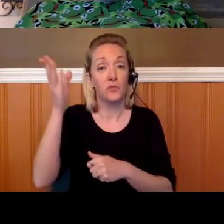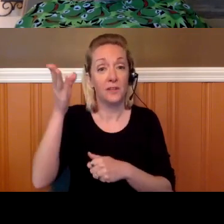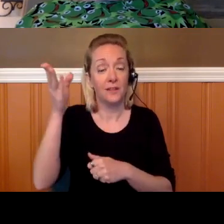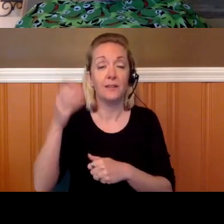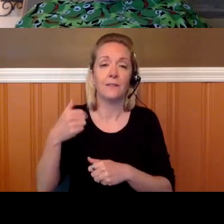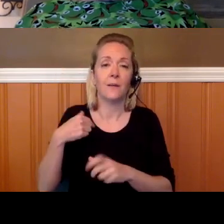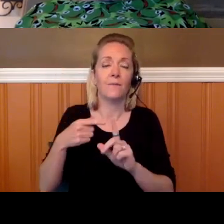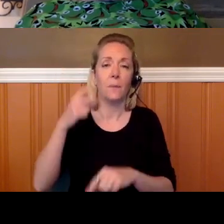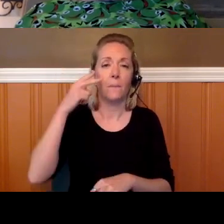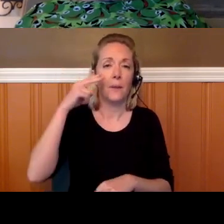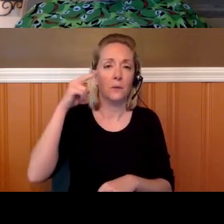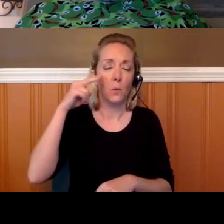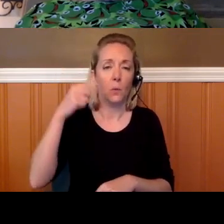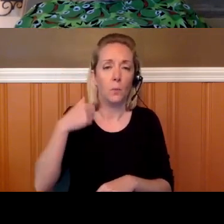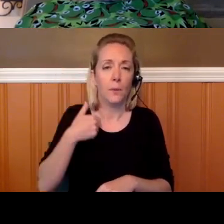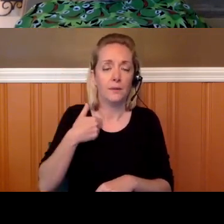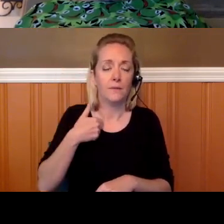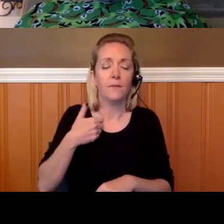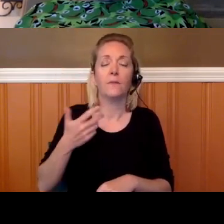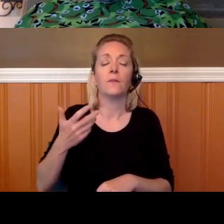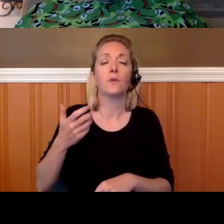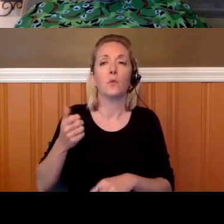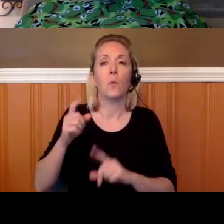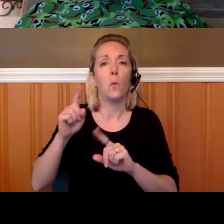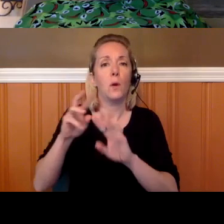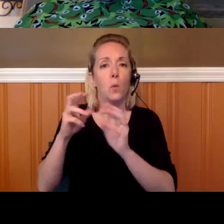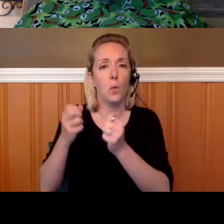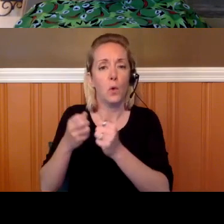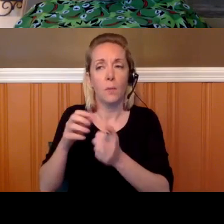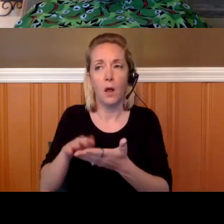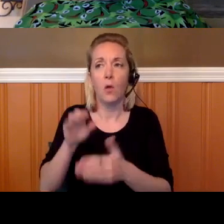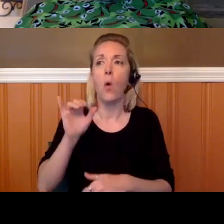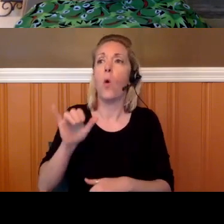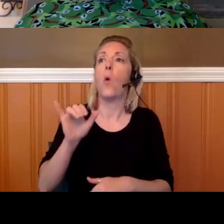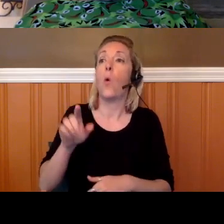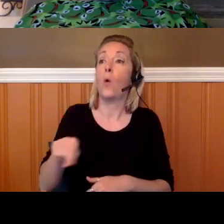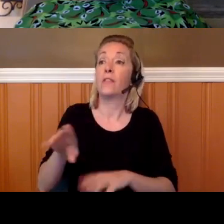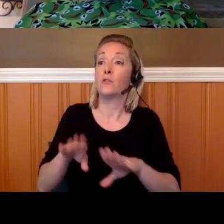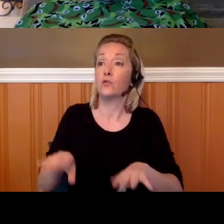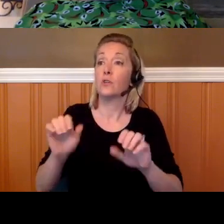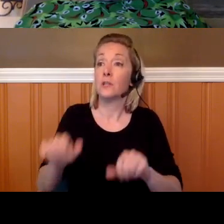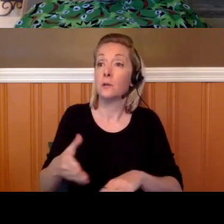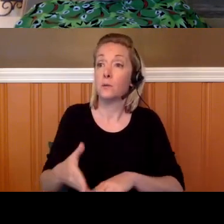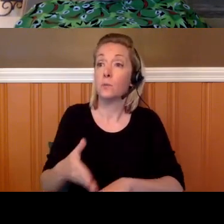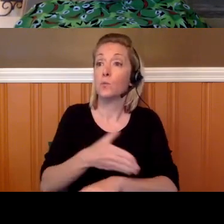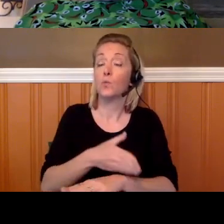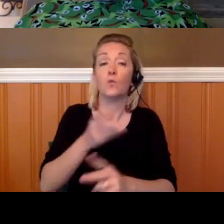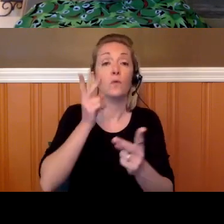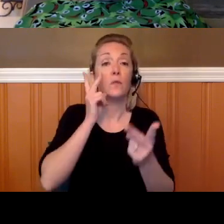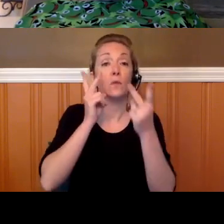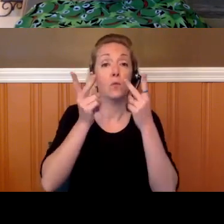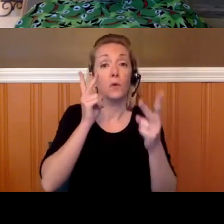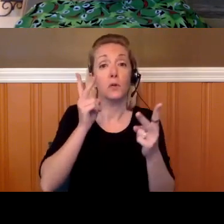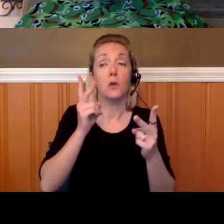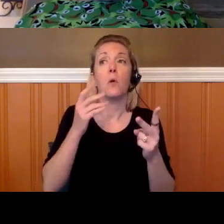Mexico, so I went so that's where I learned that these children could improve. So we started doing things